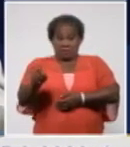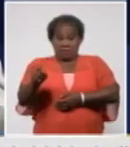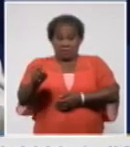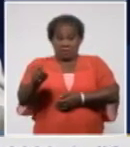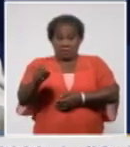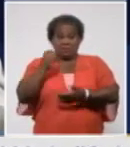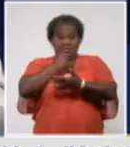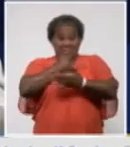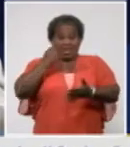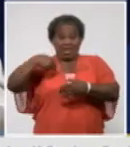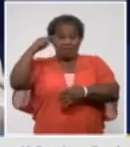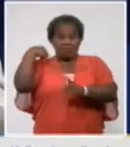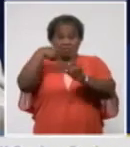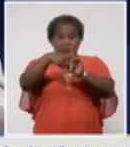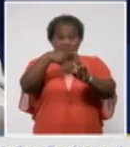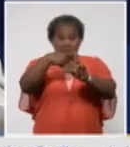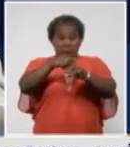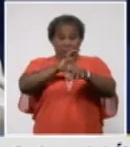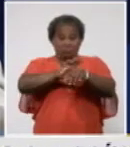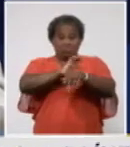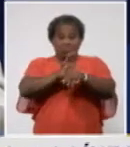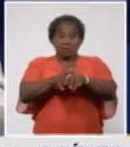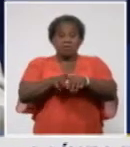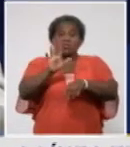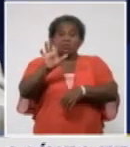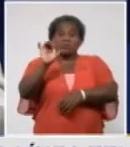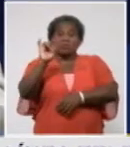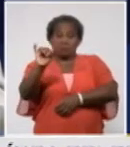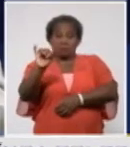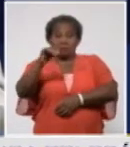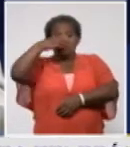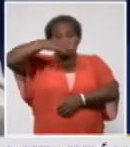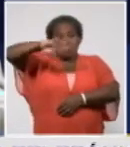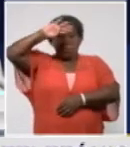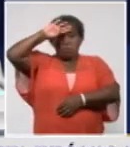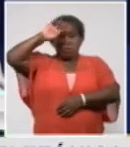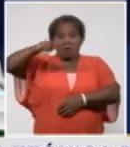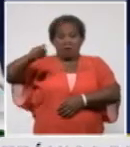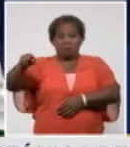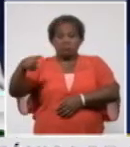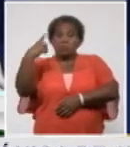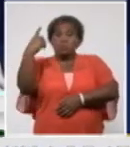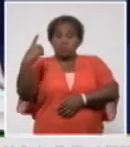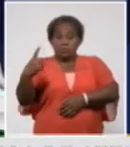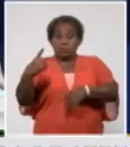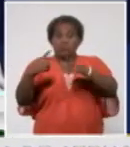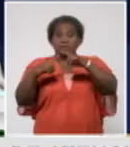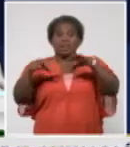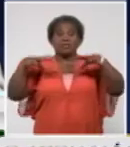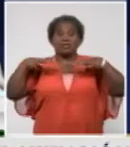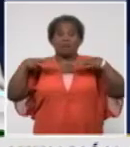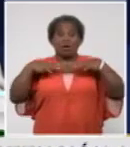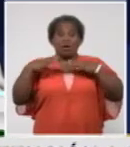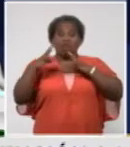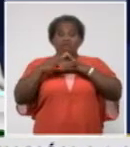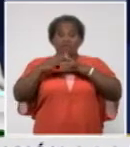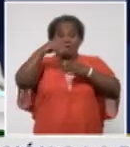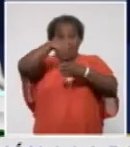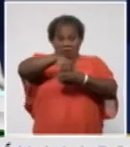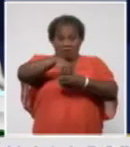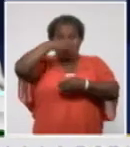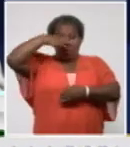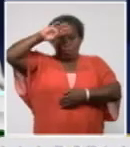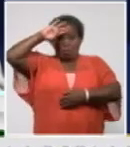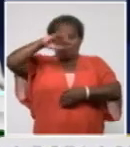89.7% of all diagnosed cases in Cuba, have had contact with someone who had previously tested positive to the virus.